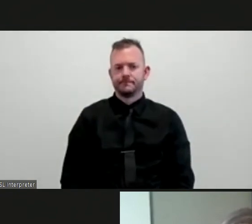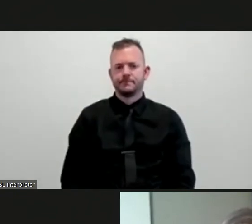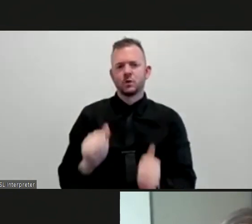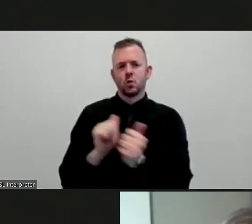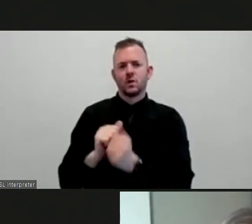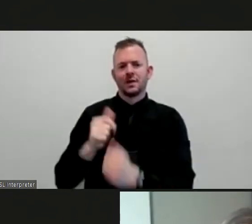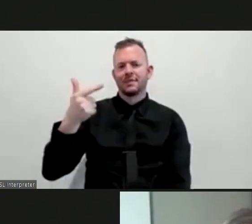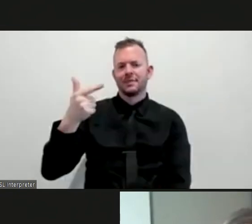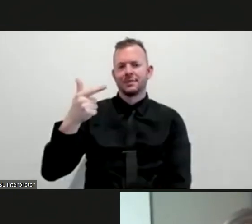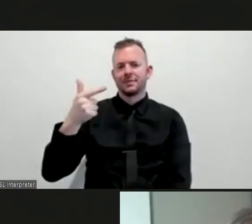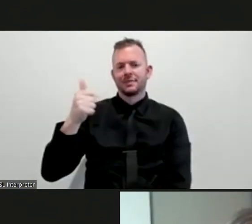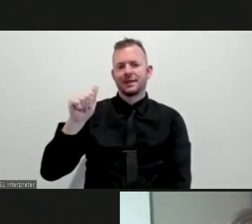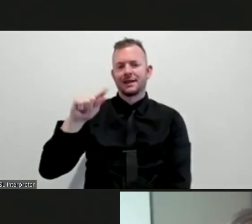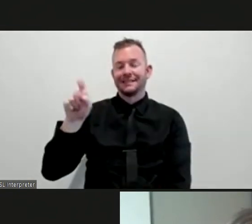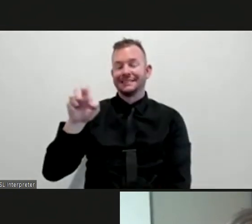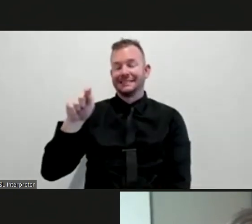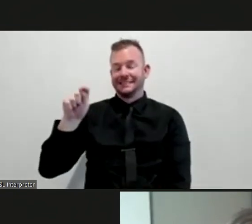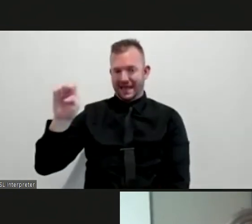Springs.